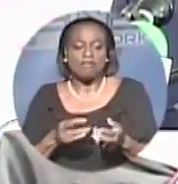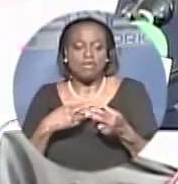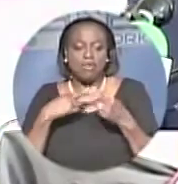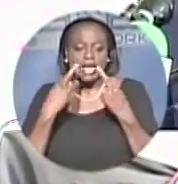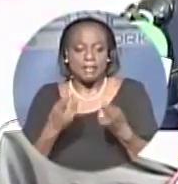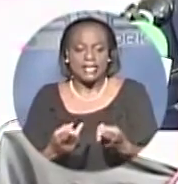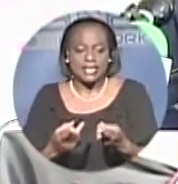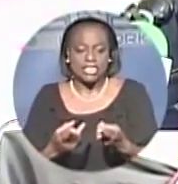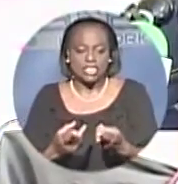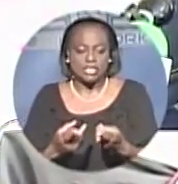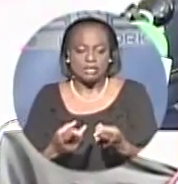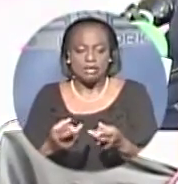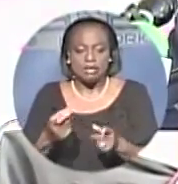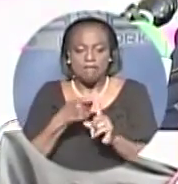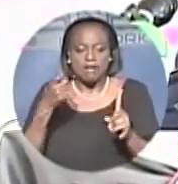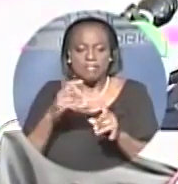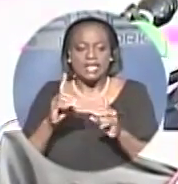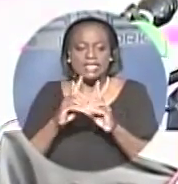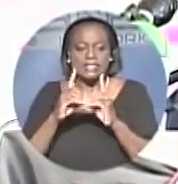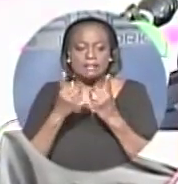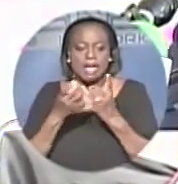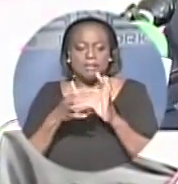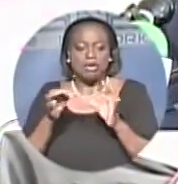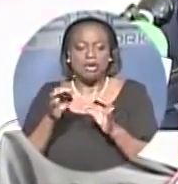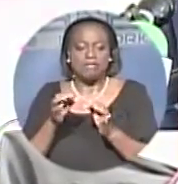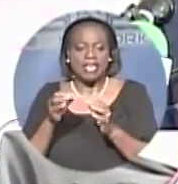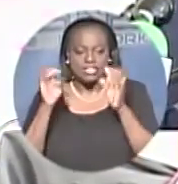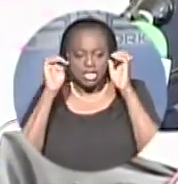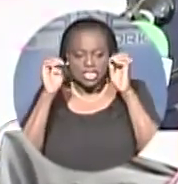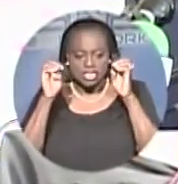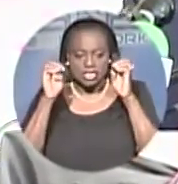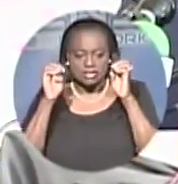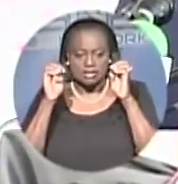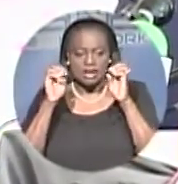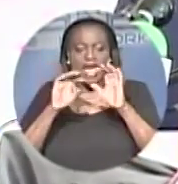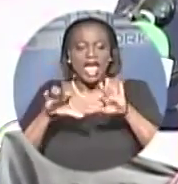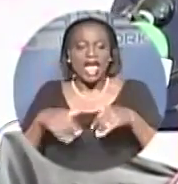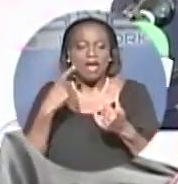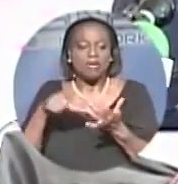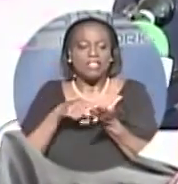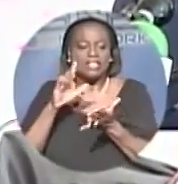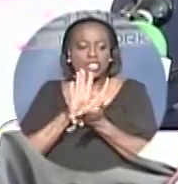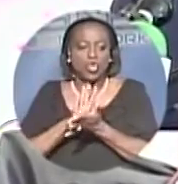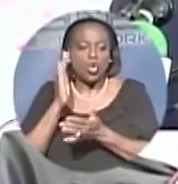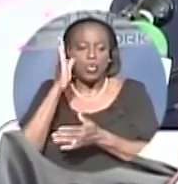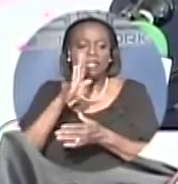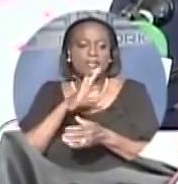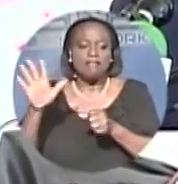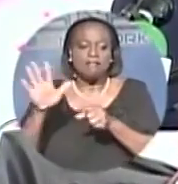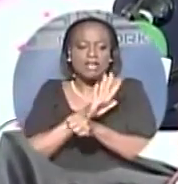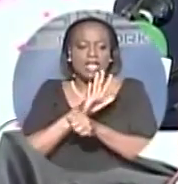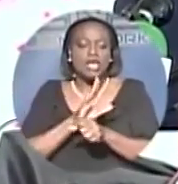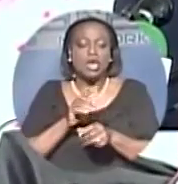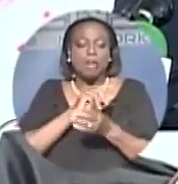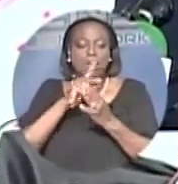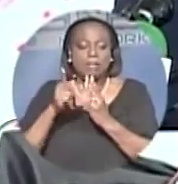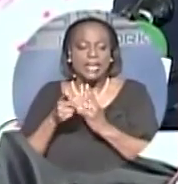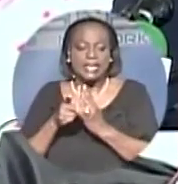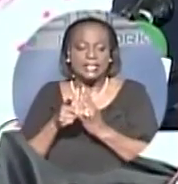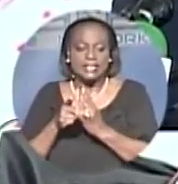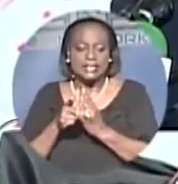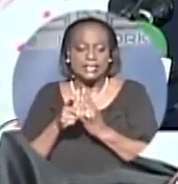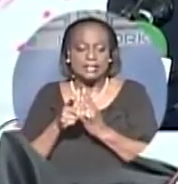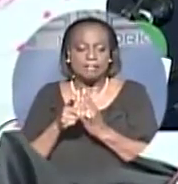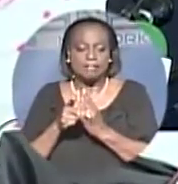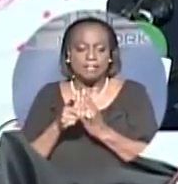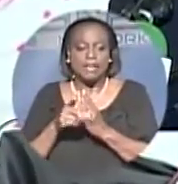Education as to how this school, with just over 600 students, is going to be fully populated by the reconfiguration